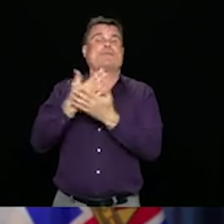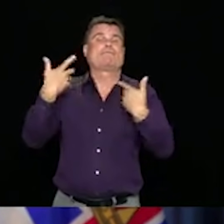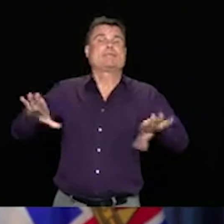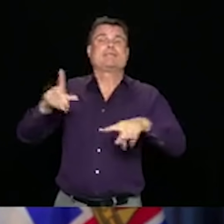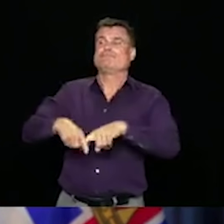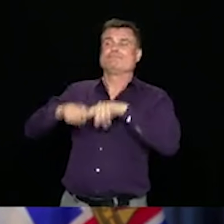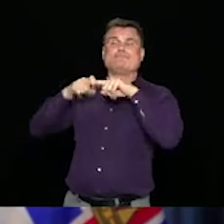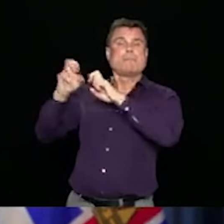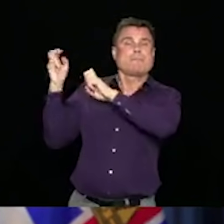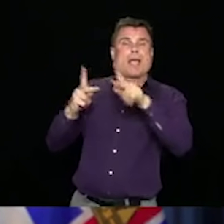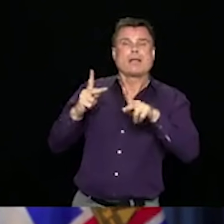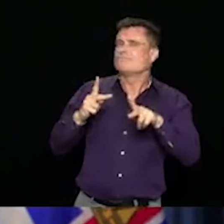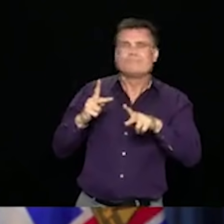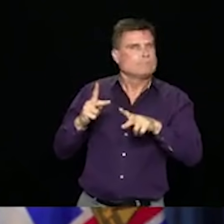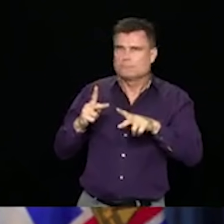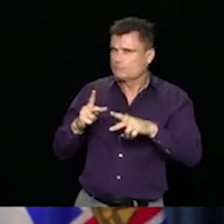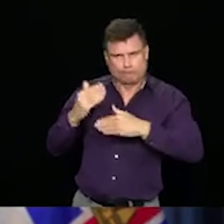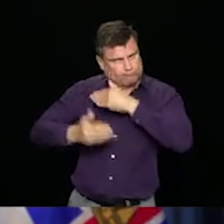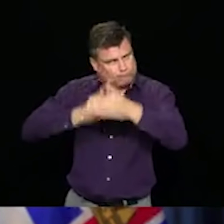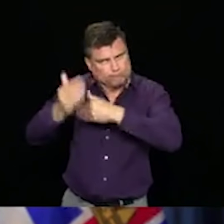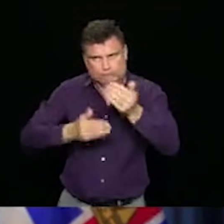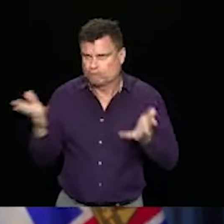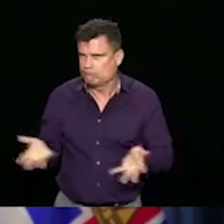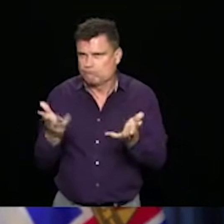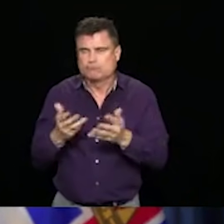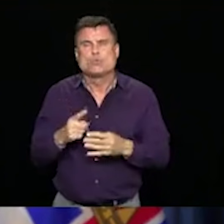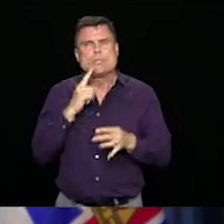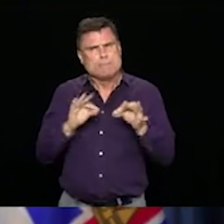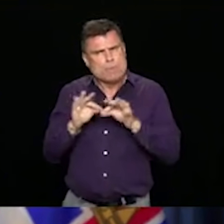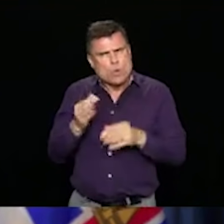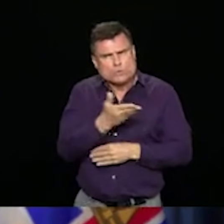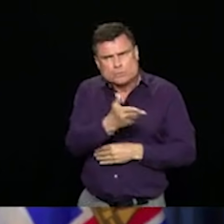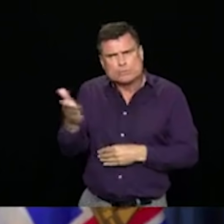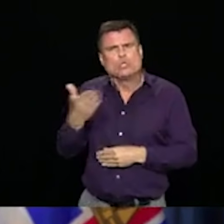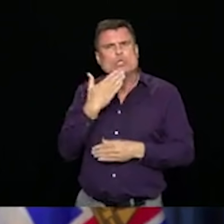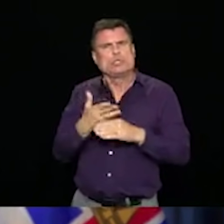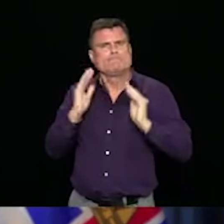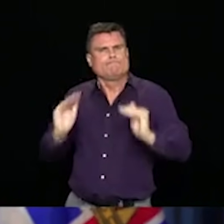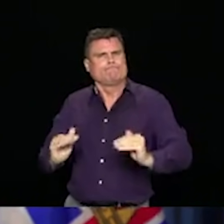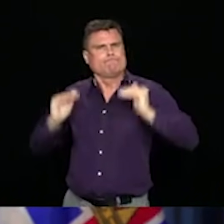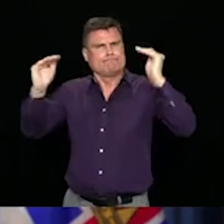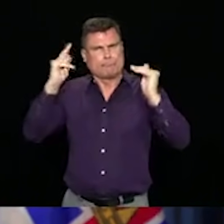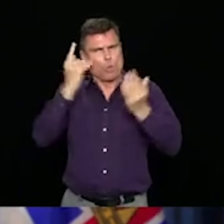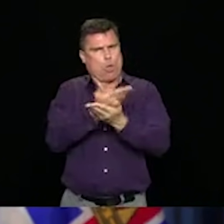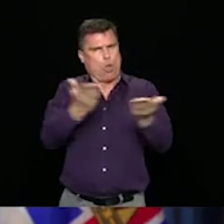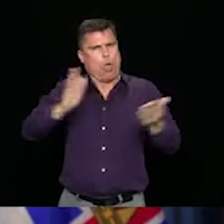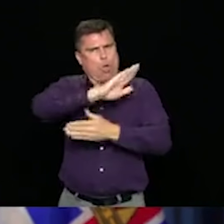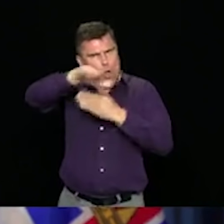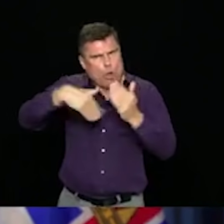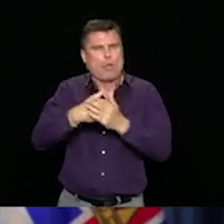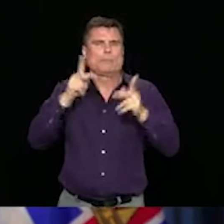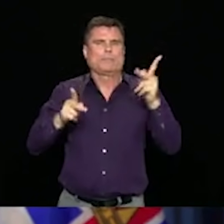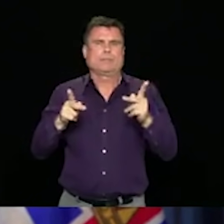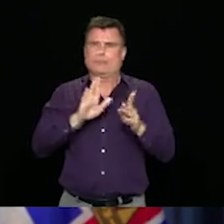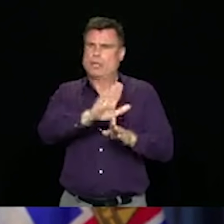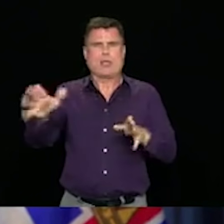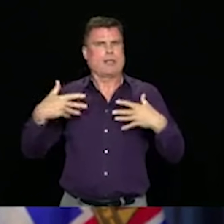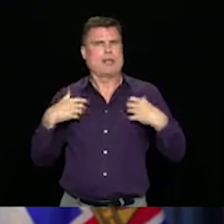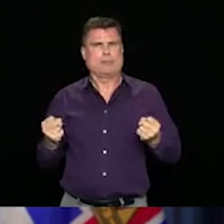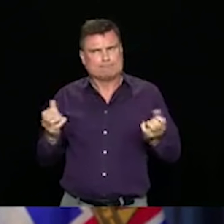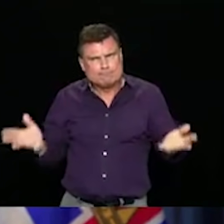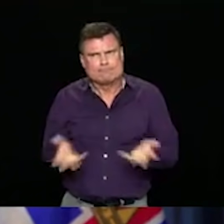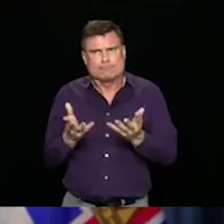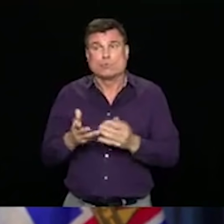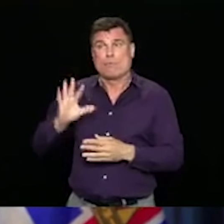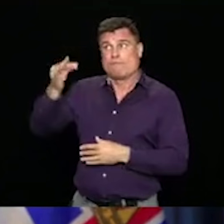that recognizes the quality of all of the people involved. And so we are delighted, of course, that other levels of government, that